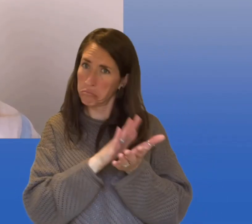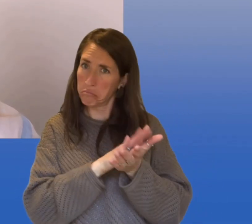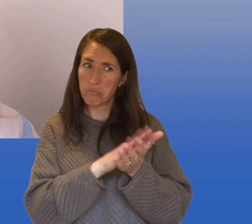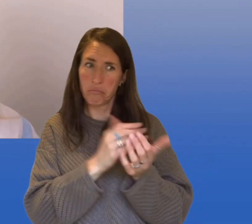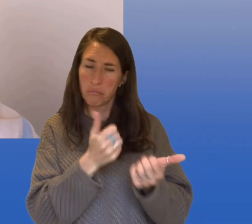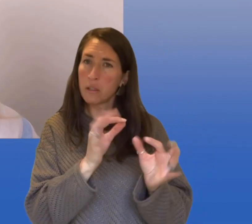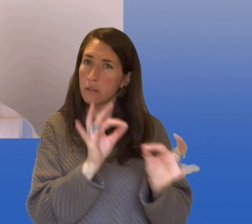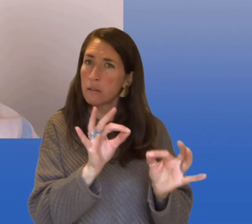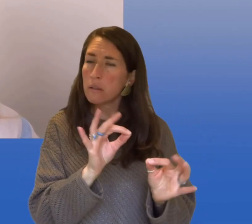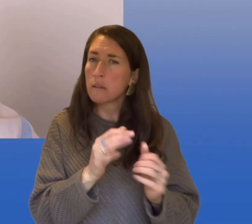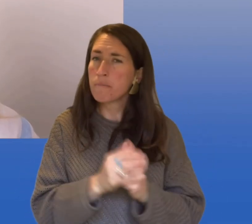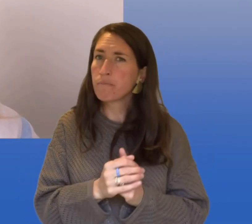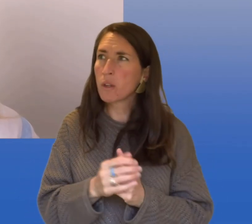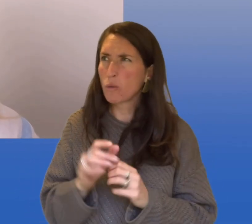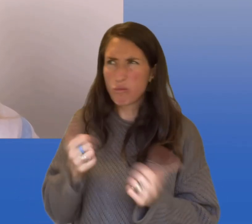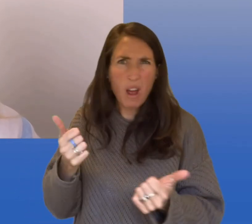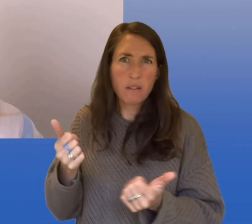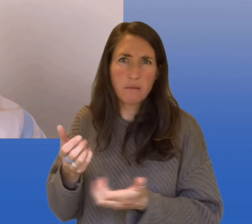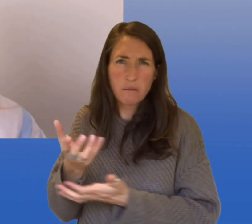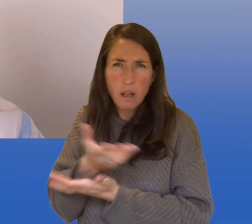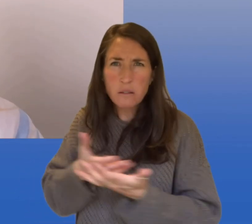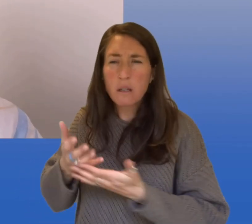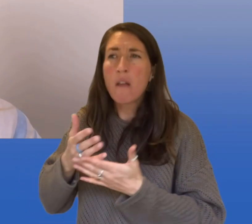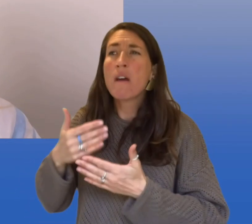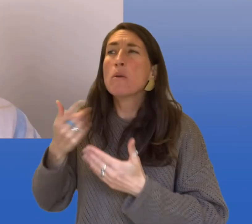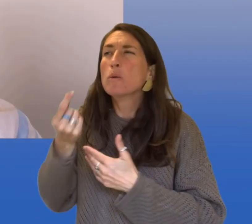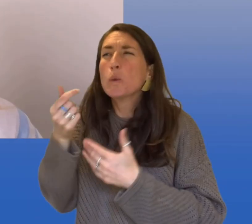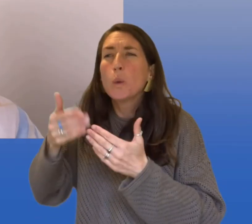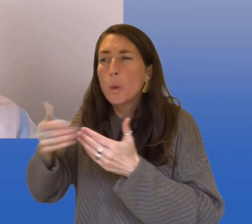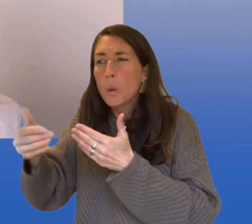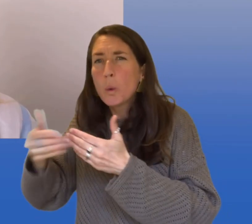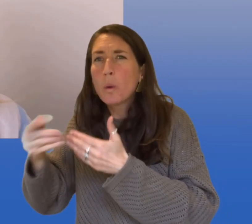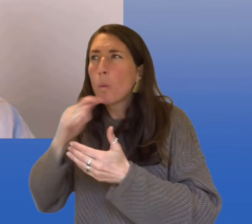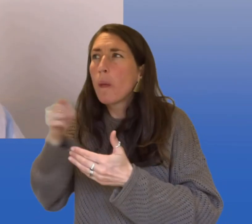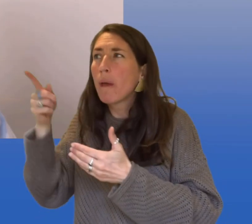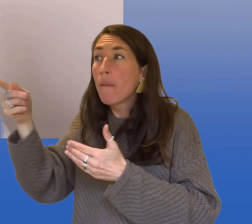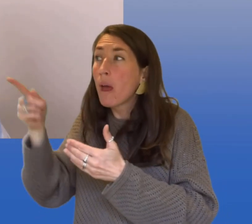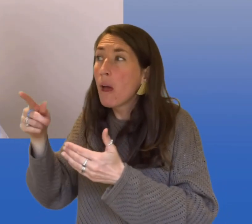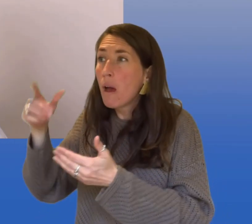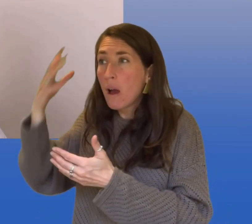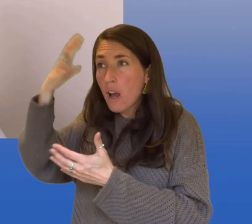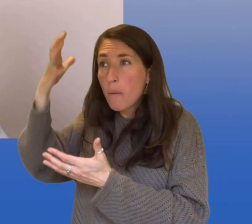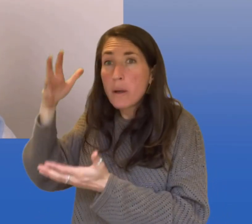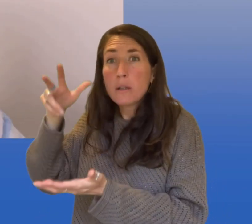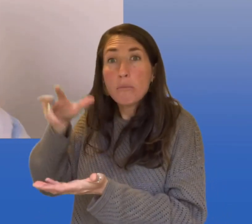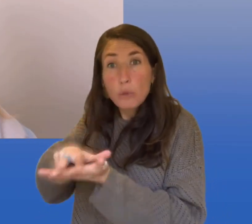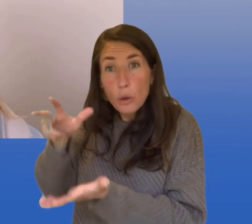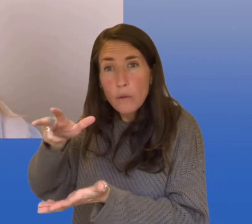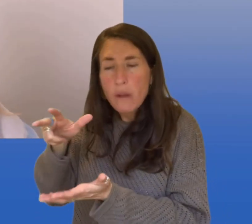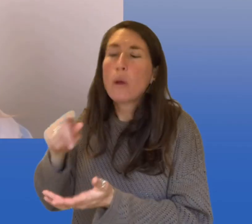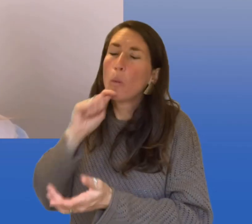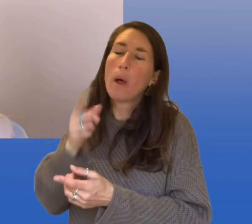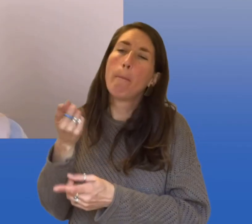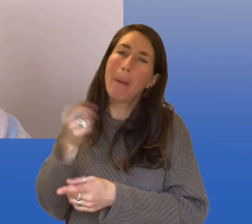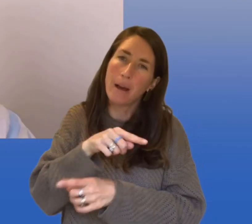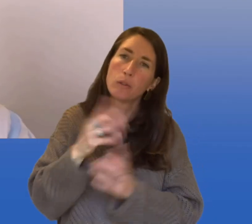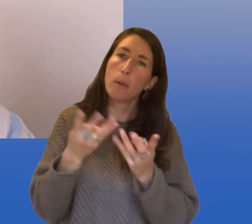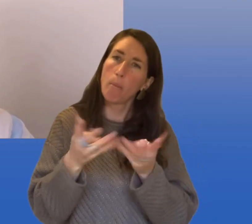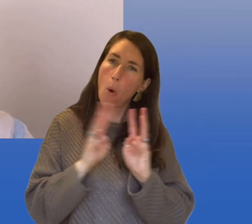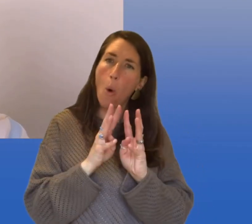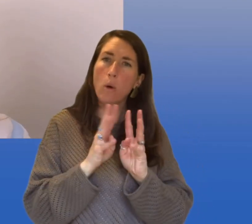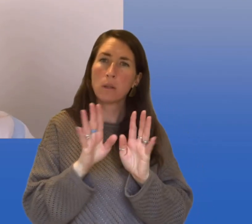is. And we had a great discussion about it. And once it has had that final feedback from the Scottish Government, we'll take it through the board for final